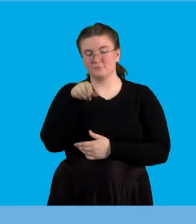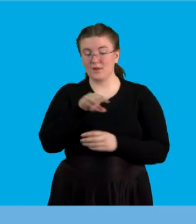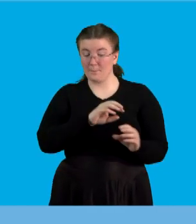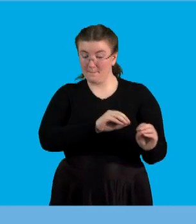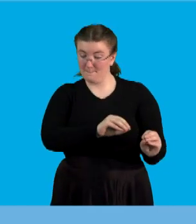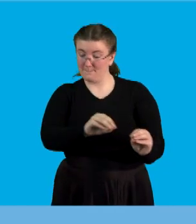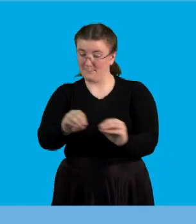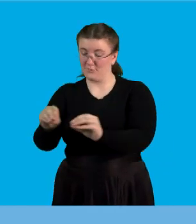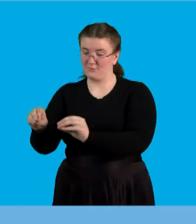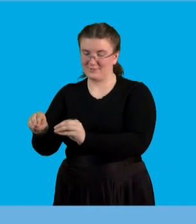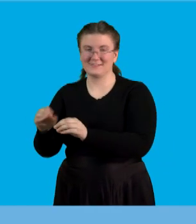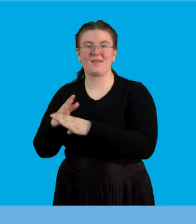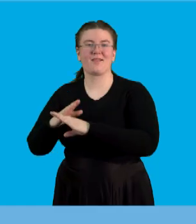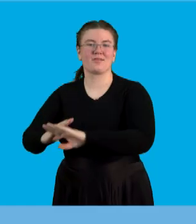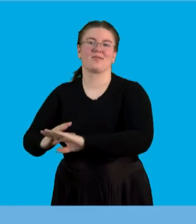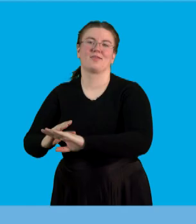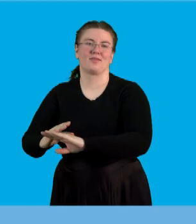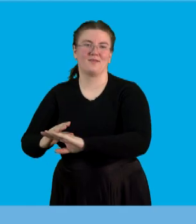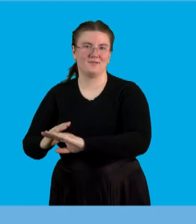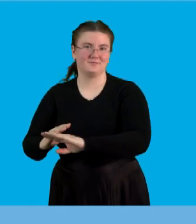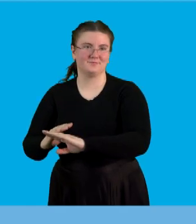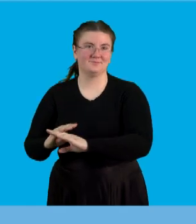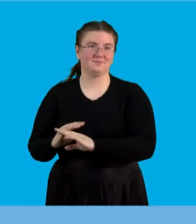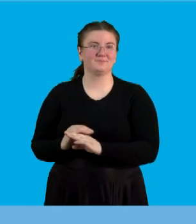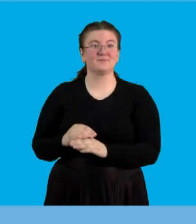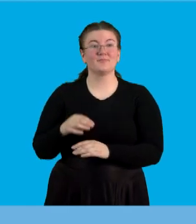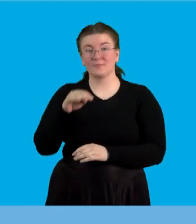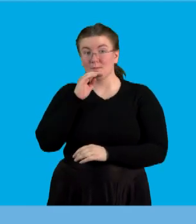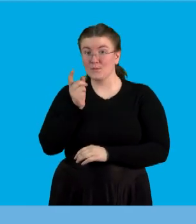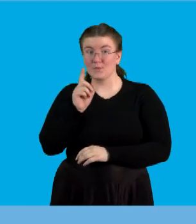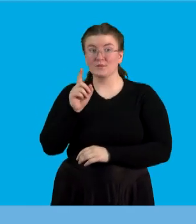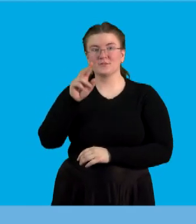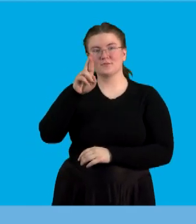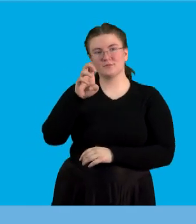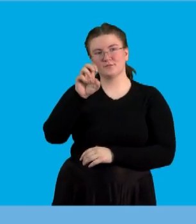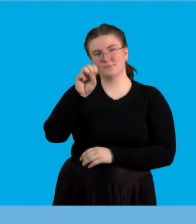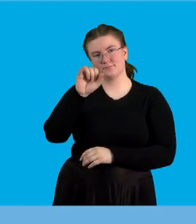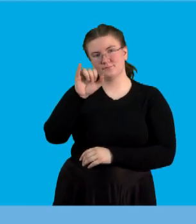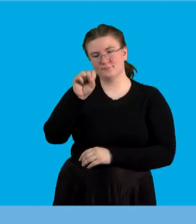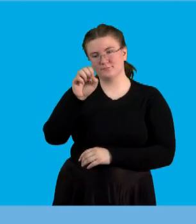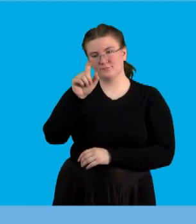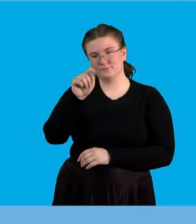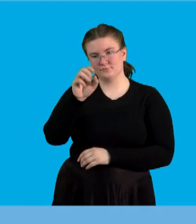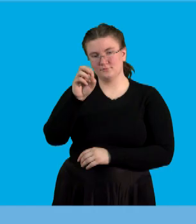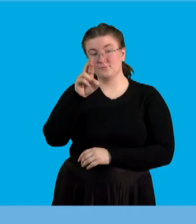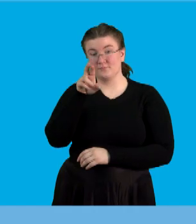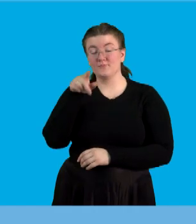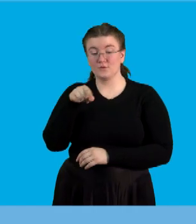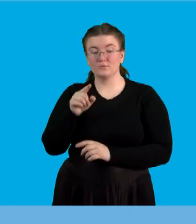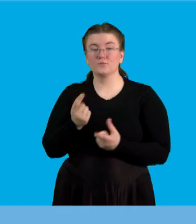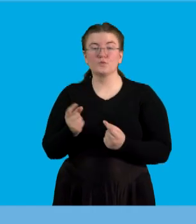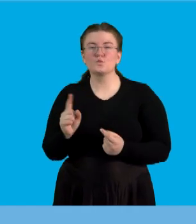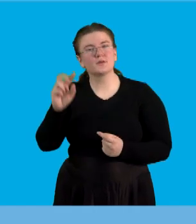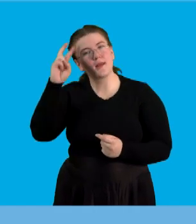the electrons. So therefore, the resistors influence the electric current in a circuit. We know that